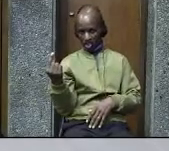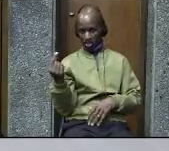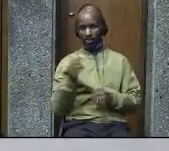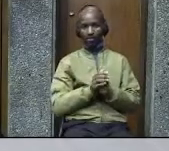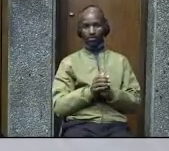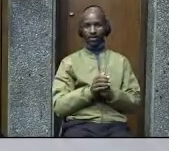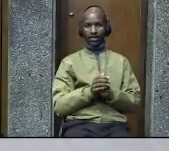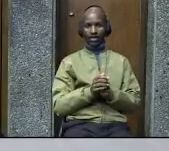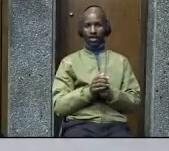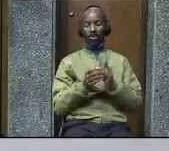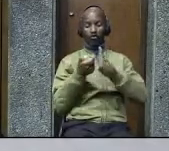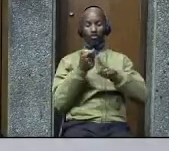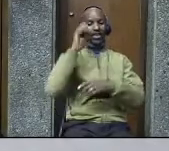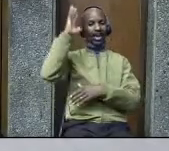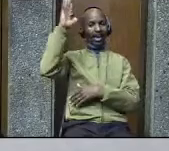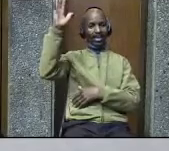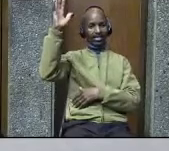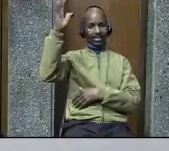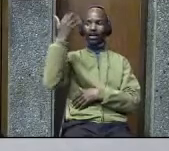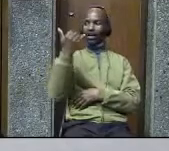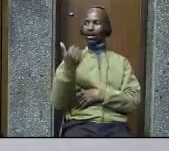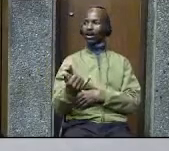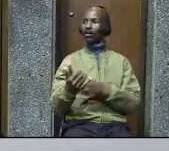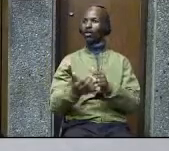I'm judging from the hands. So,